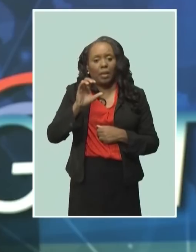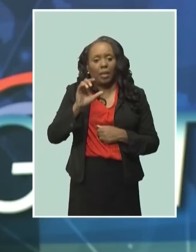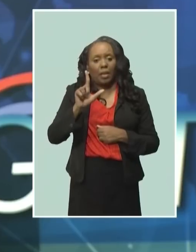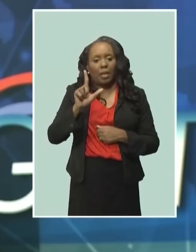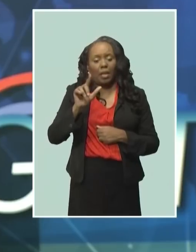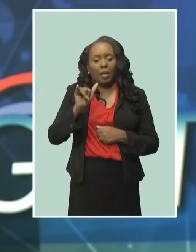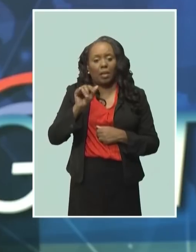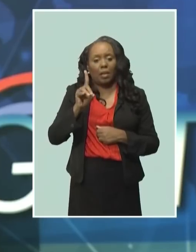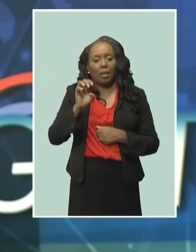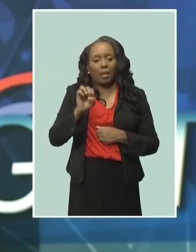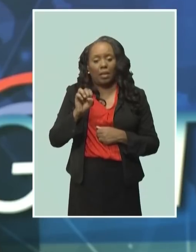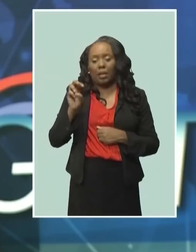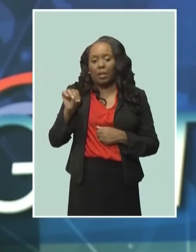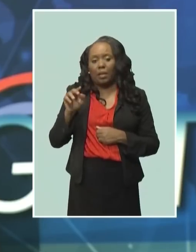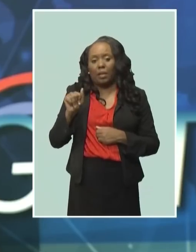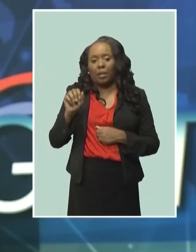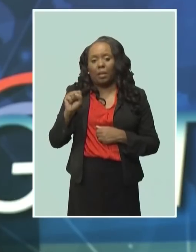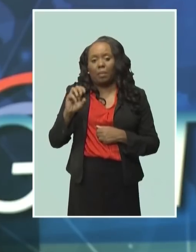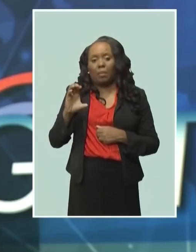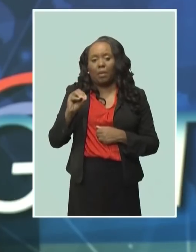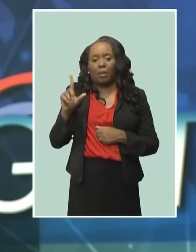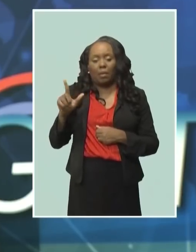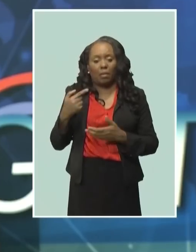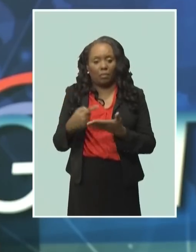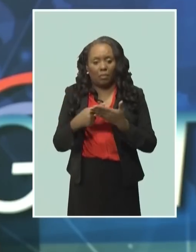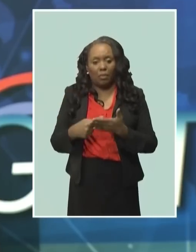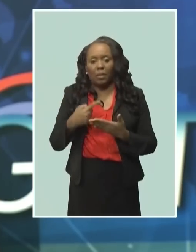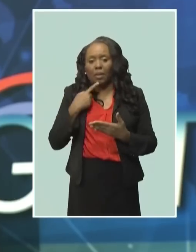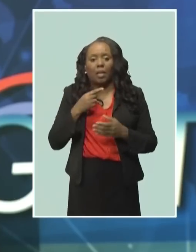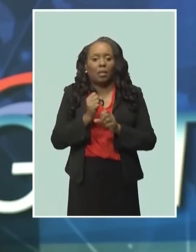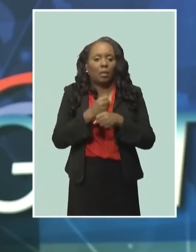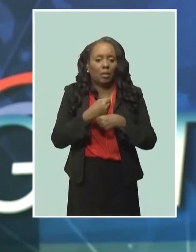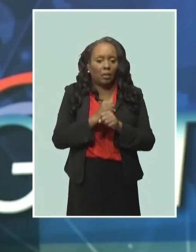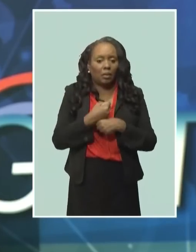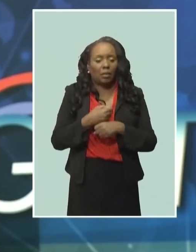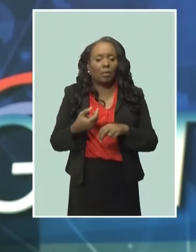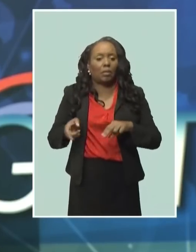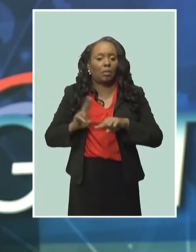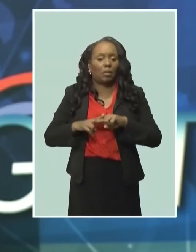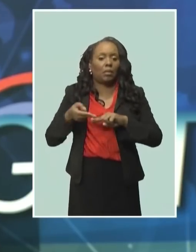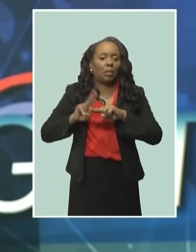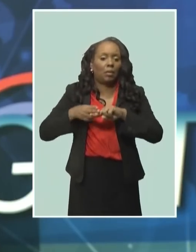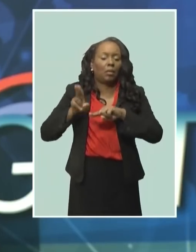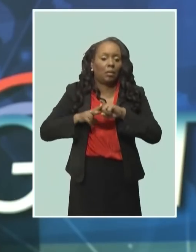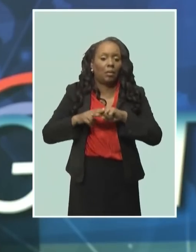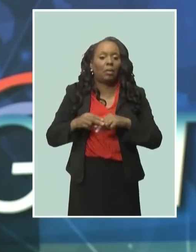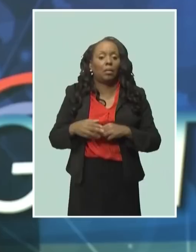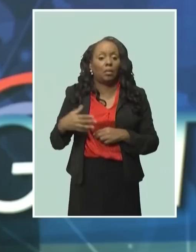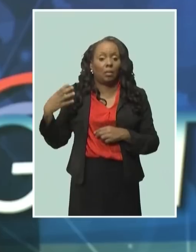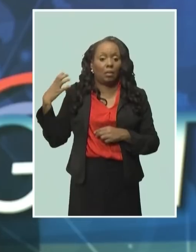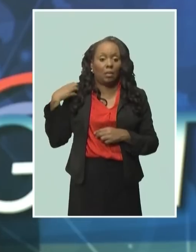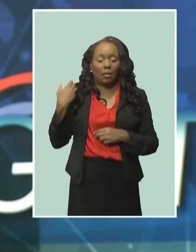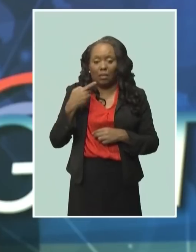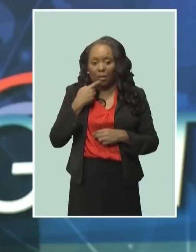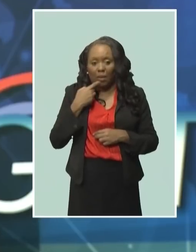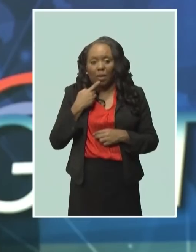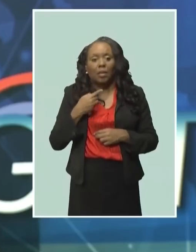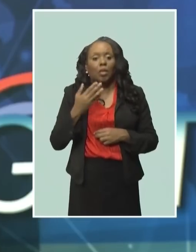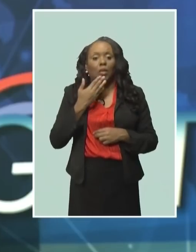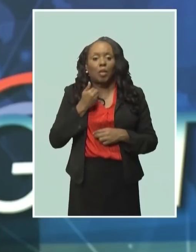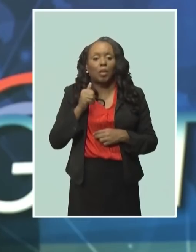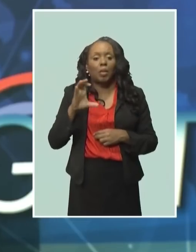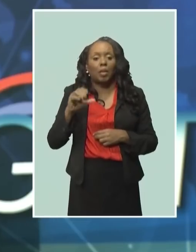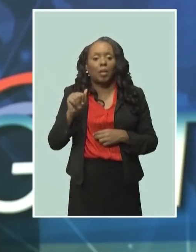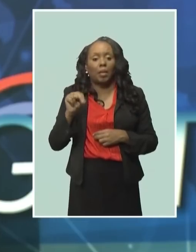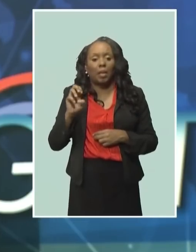the estimates debate, as he said production has actually increased in recent years. The BAMC chairman maintains that the